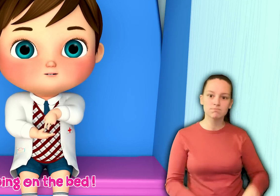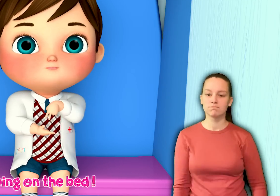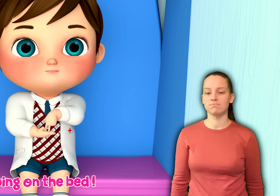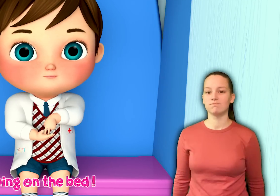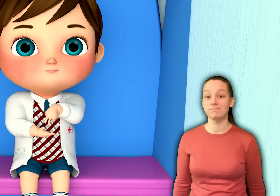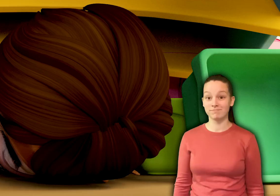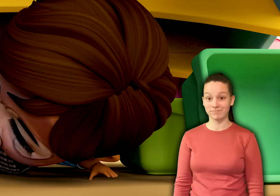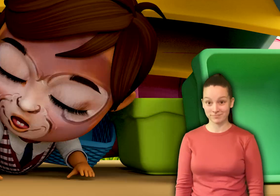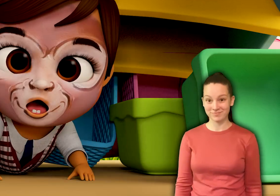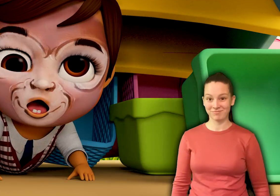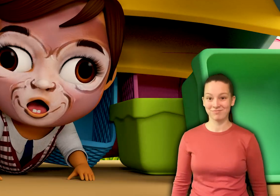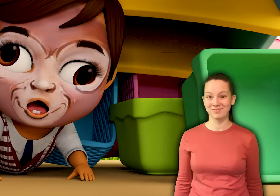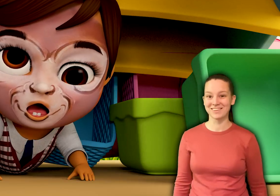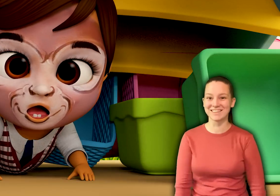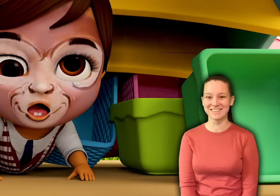on the